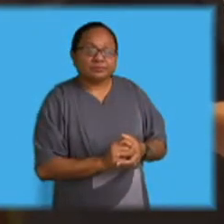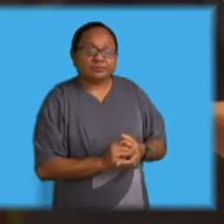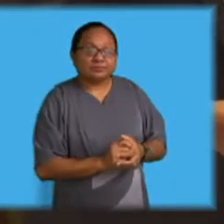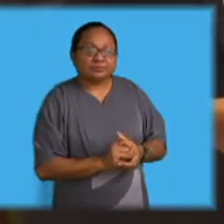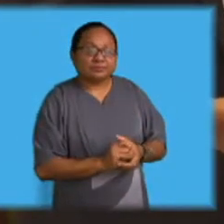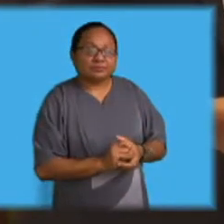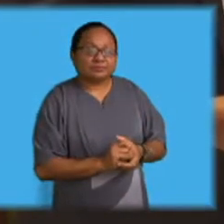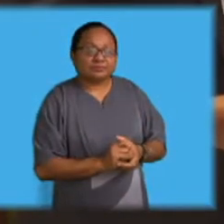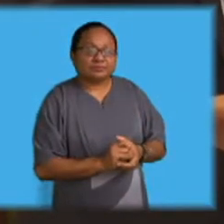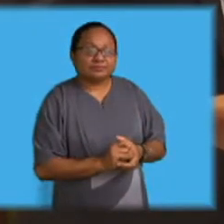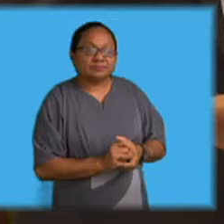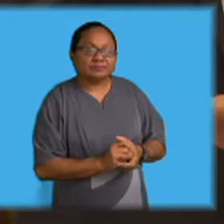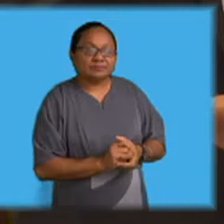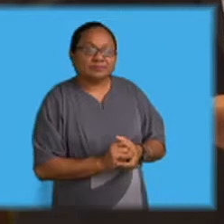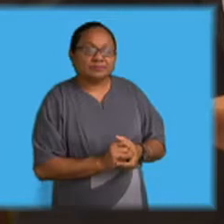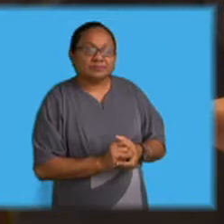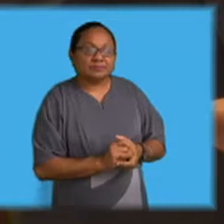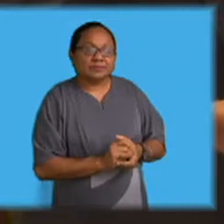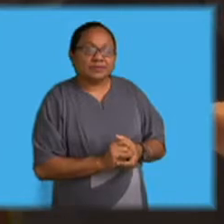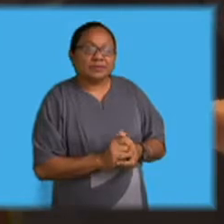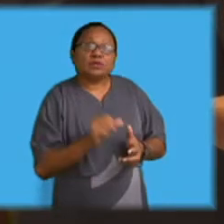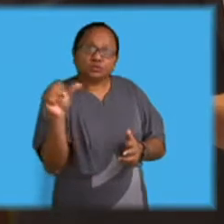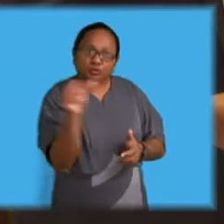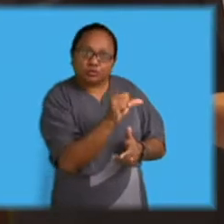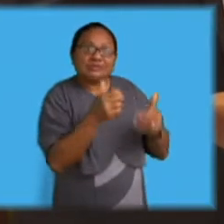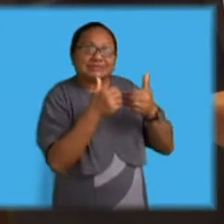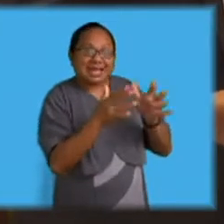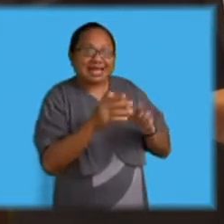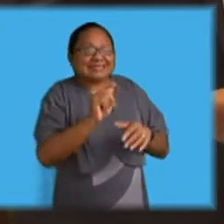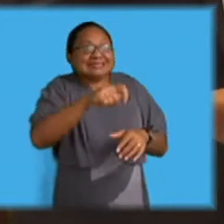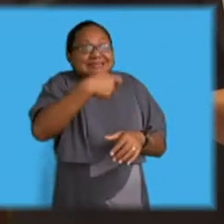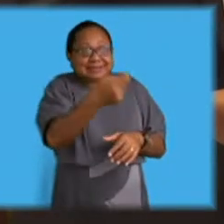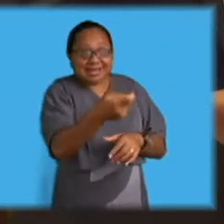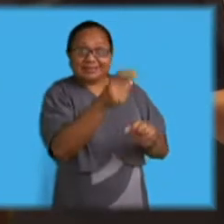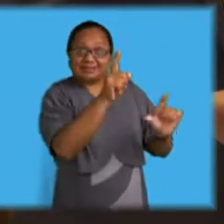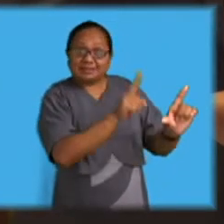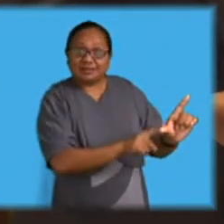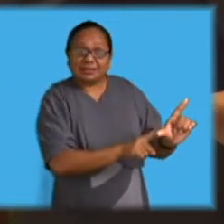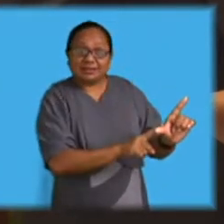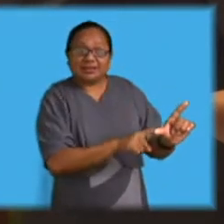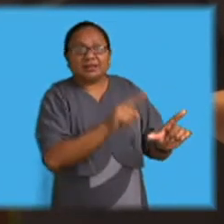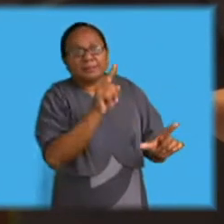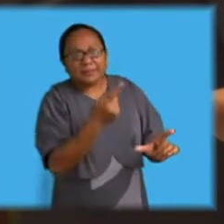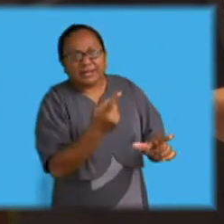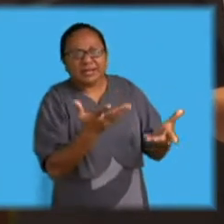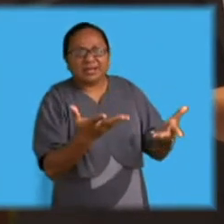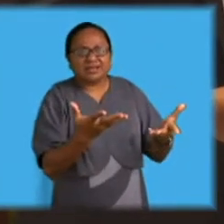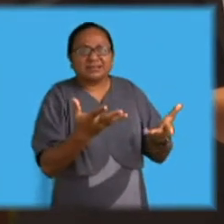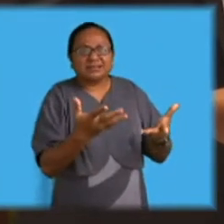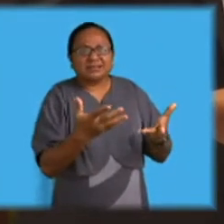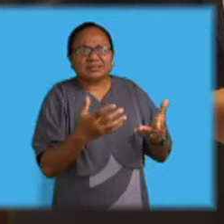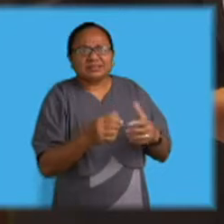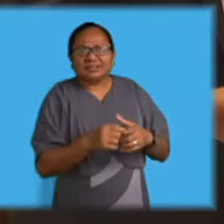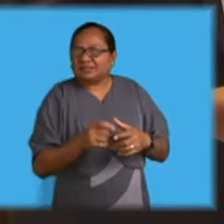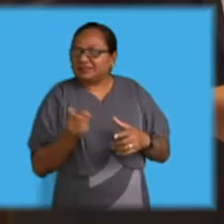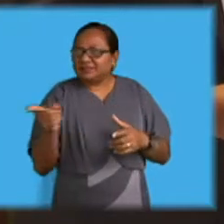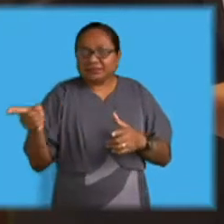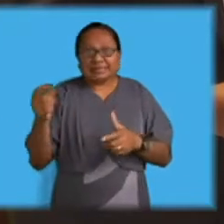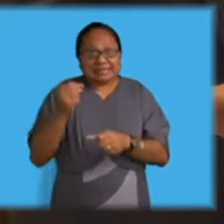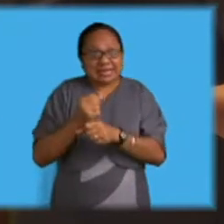was to start in the following year, but there was a stoppage because the